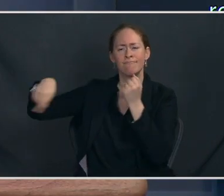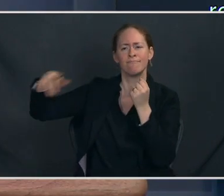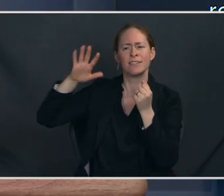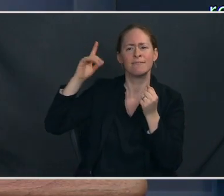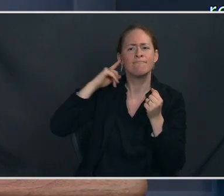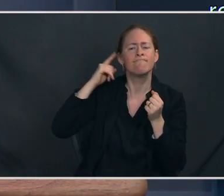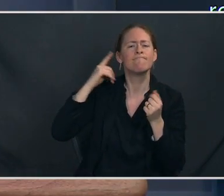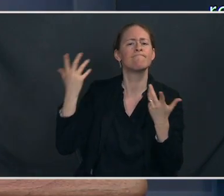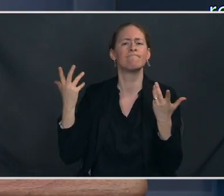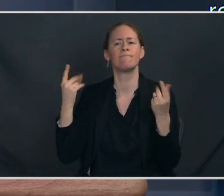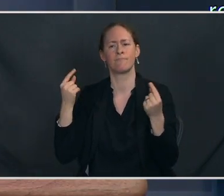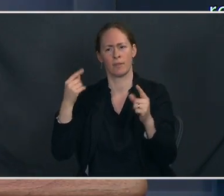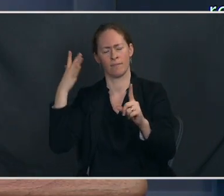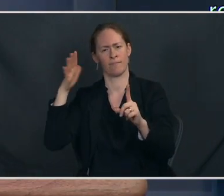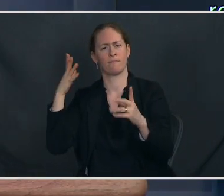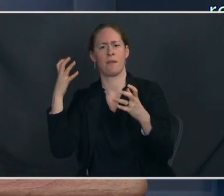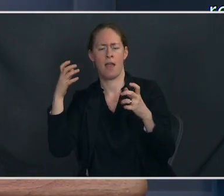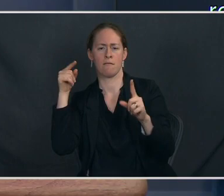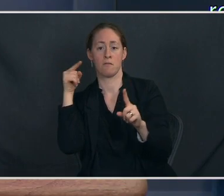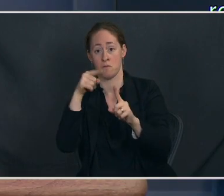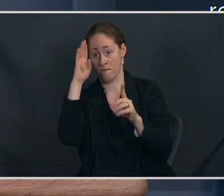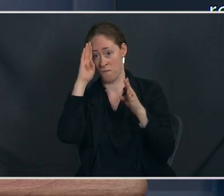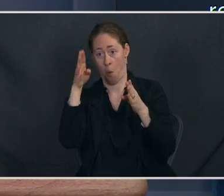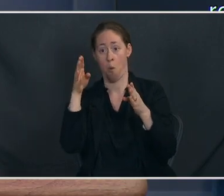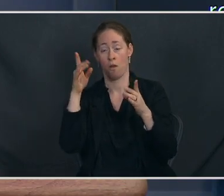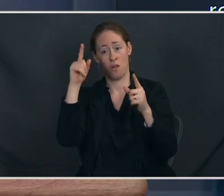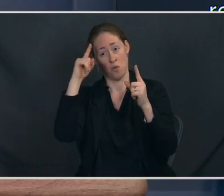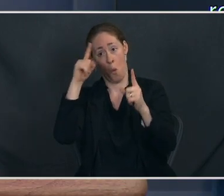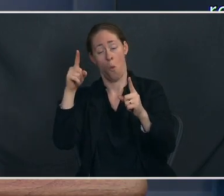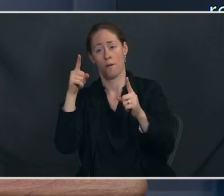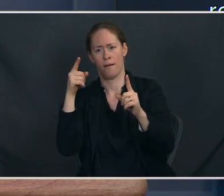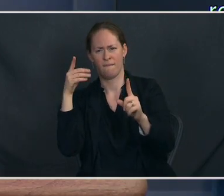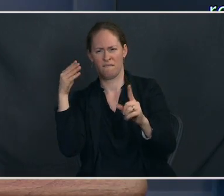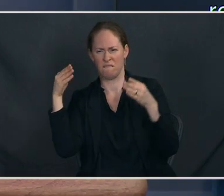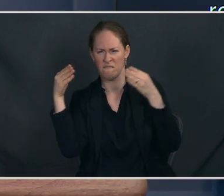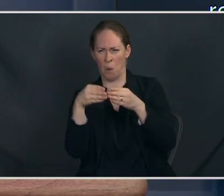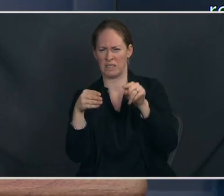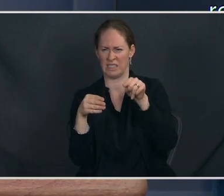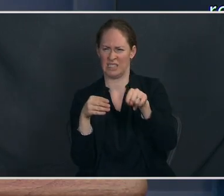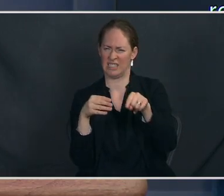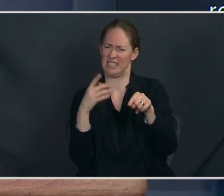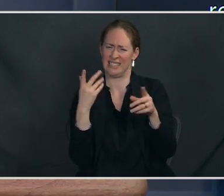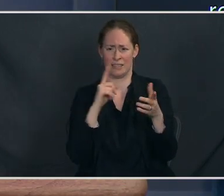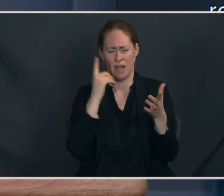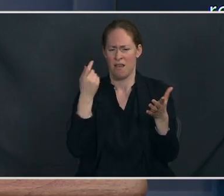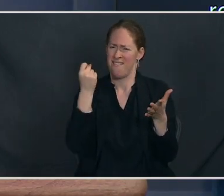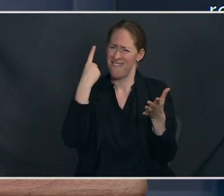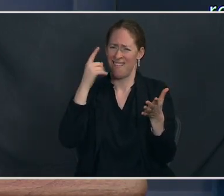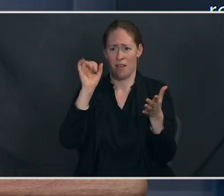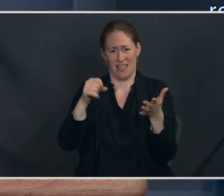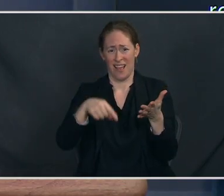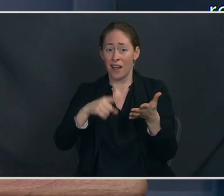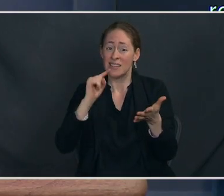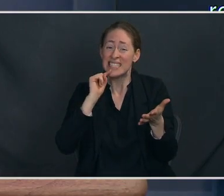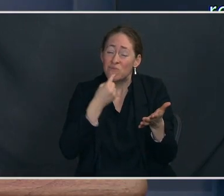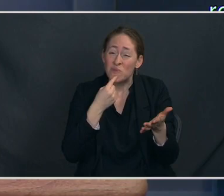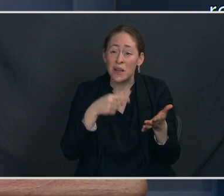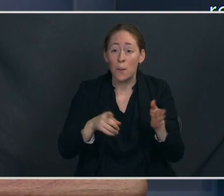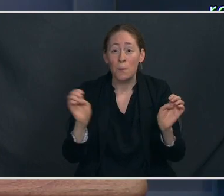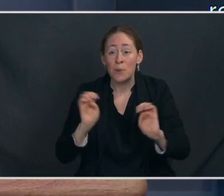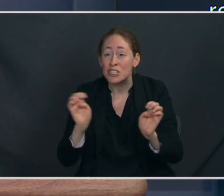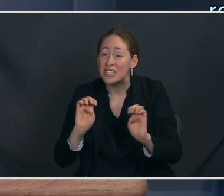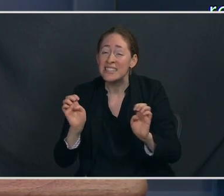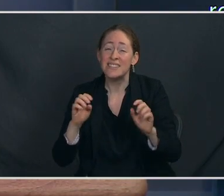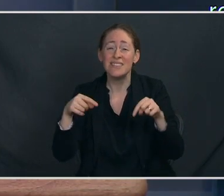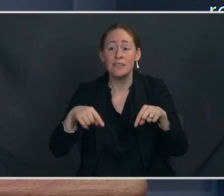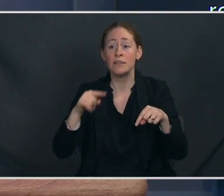this package, and they will be as well. And they hear and understand the urgency. And as you know from covering this for quite